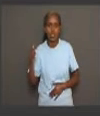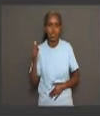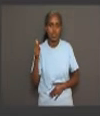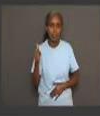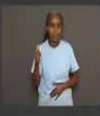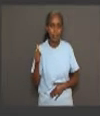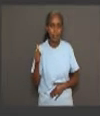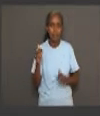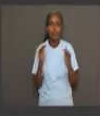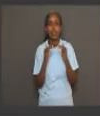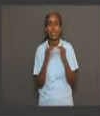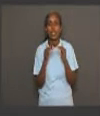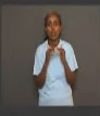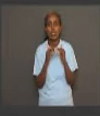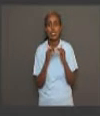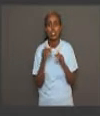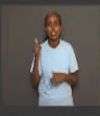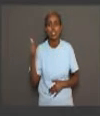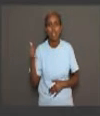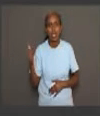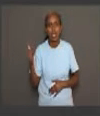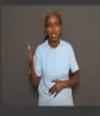A equals